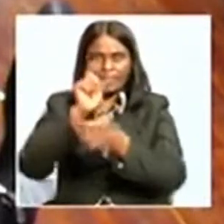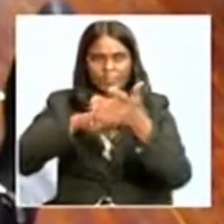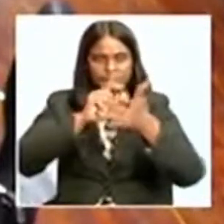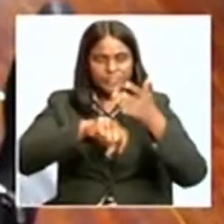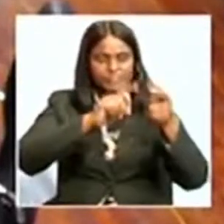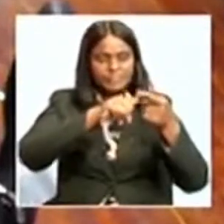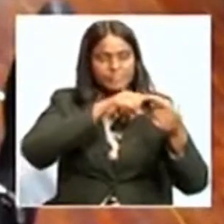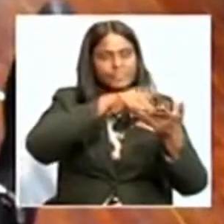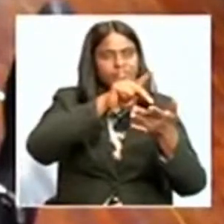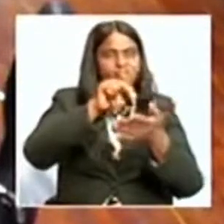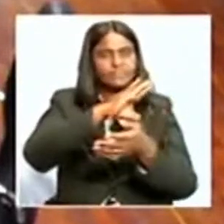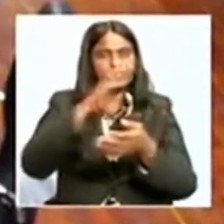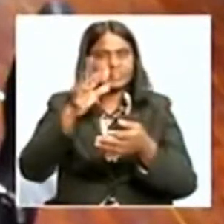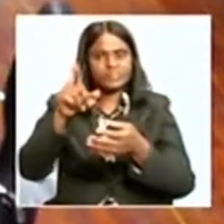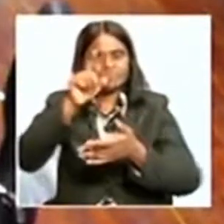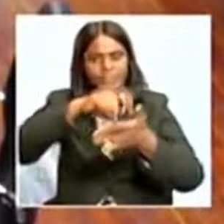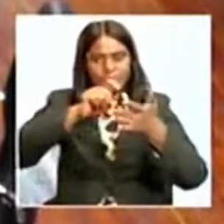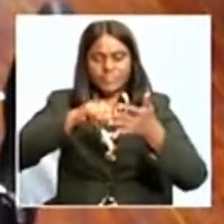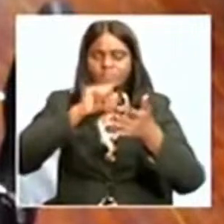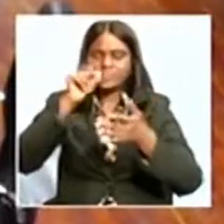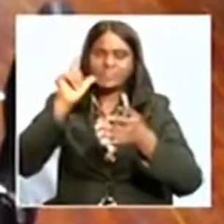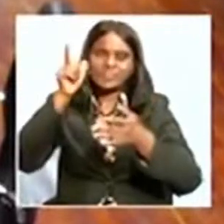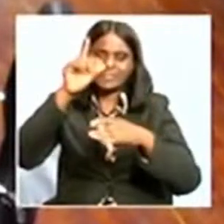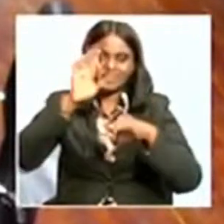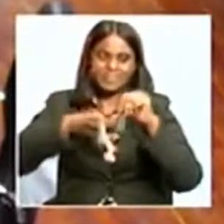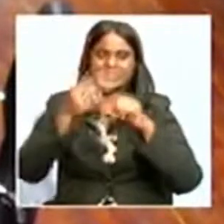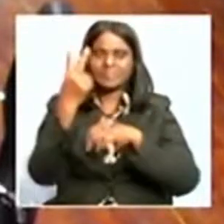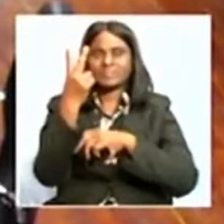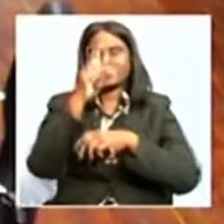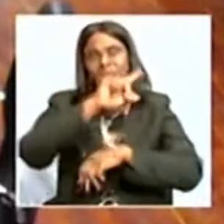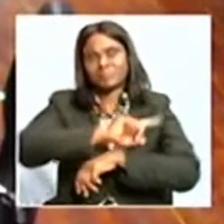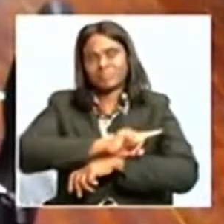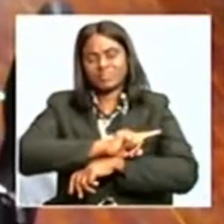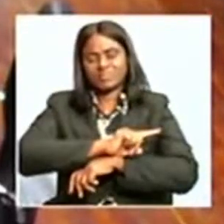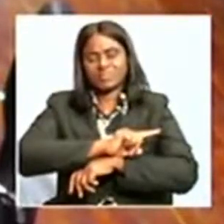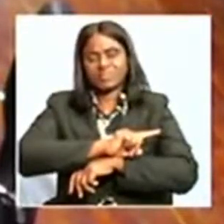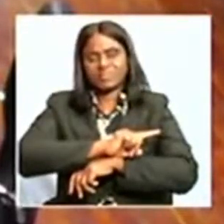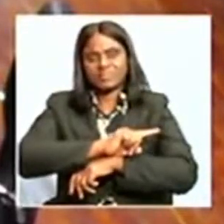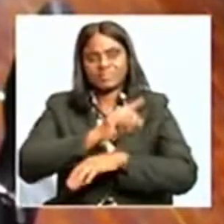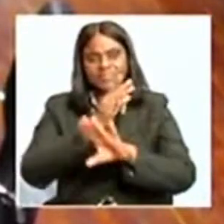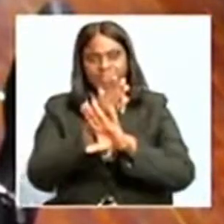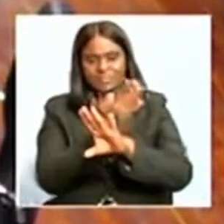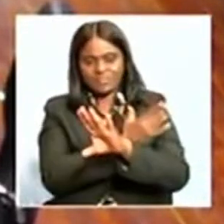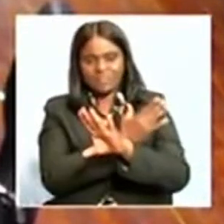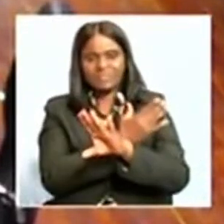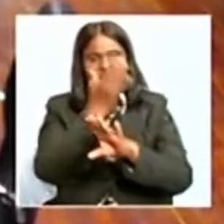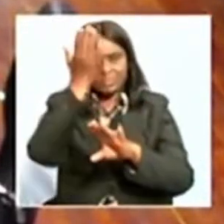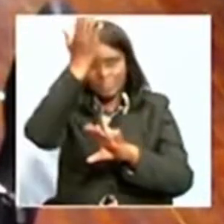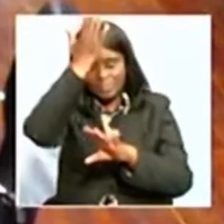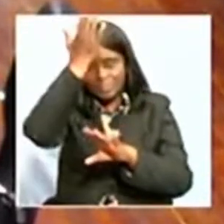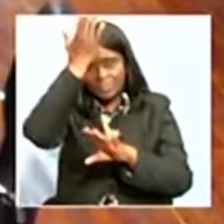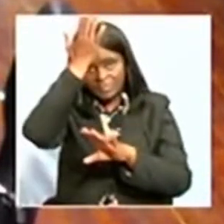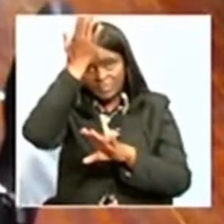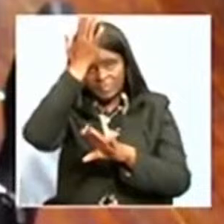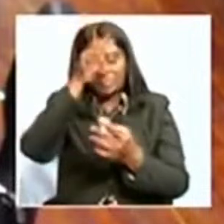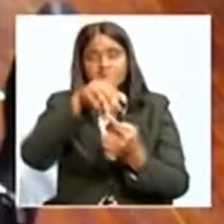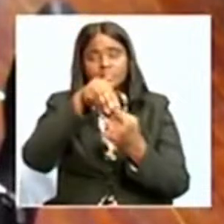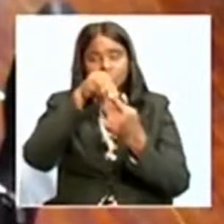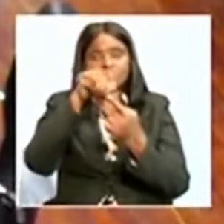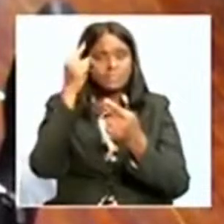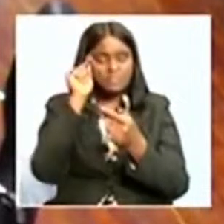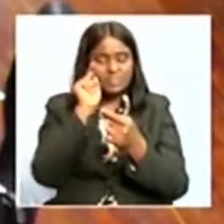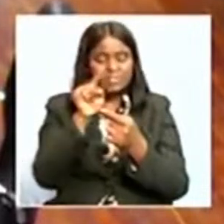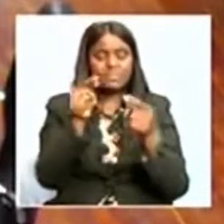tax to remit the tax not later than 2 days before the due date specified for